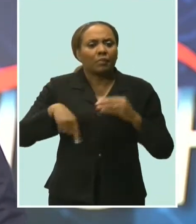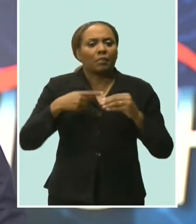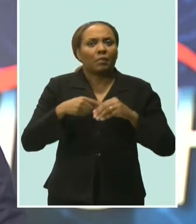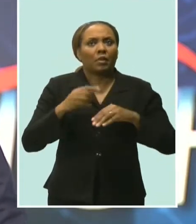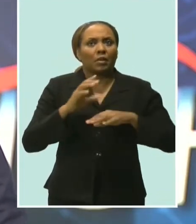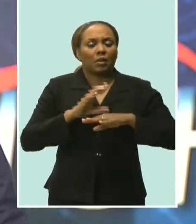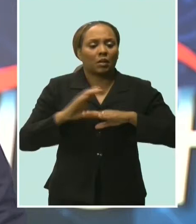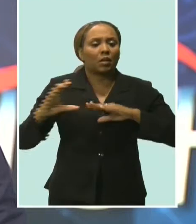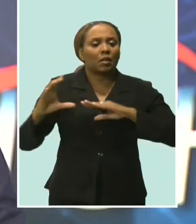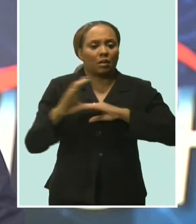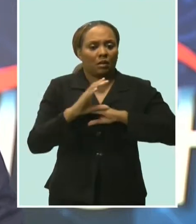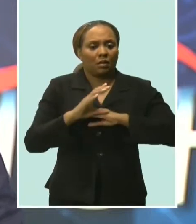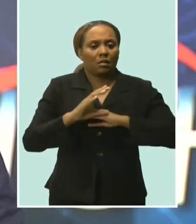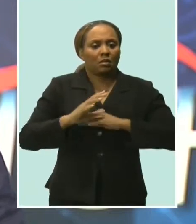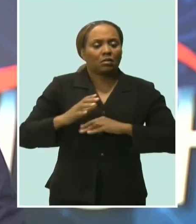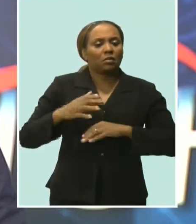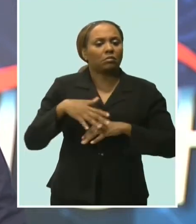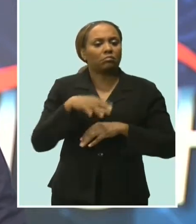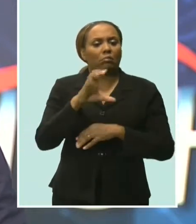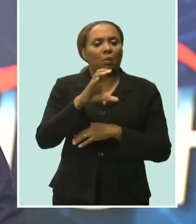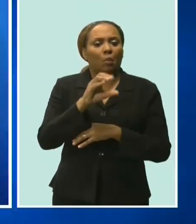region's colonial past.